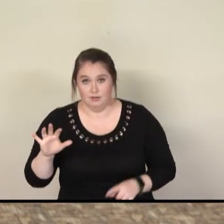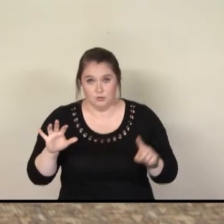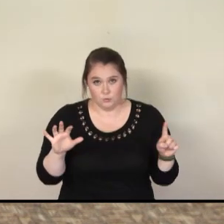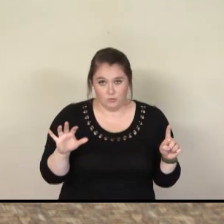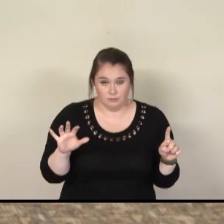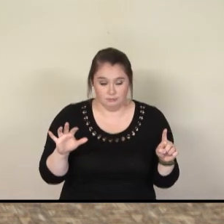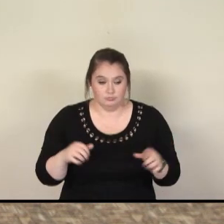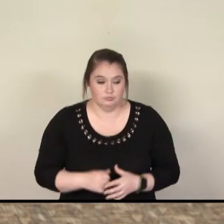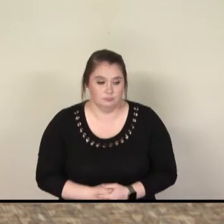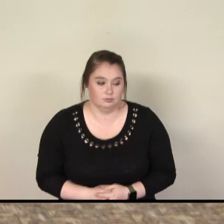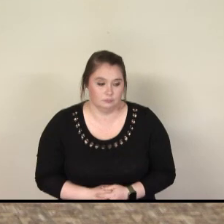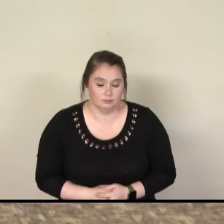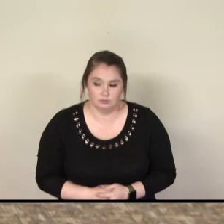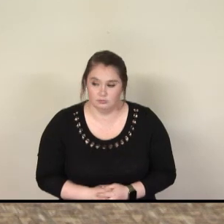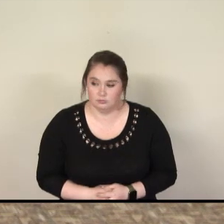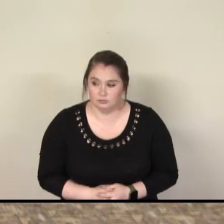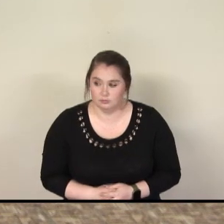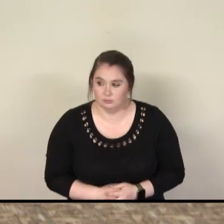5-1.